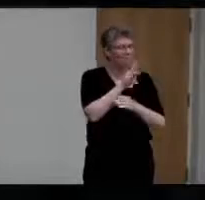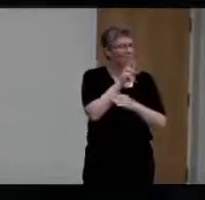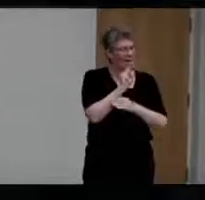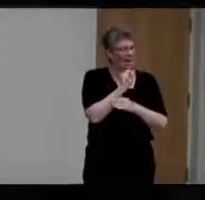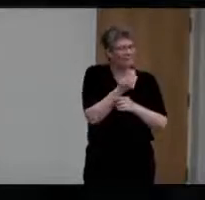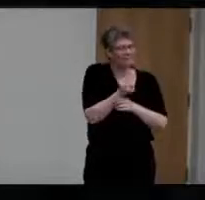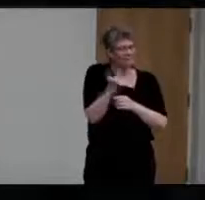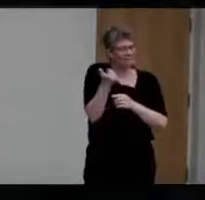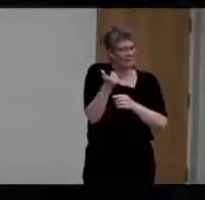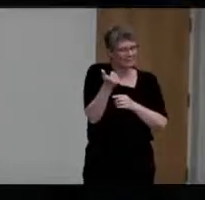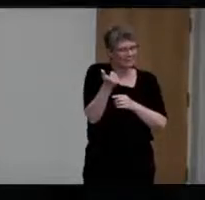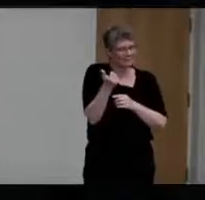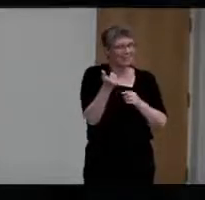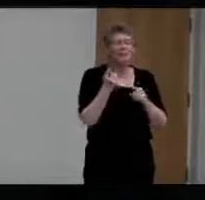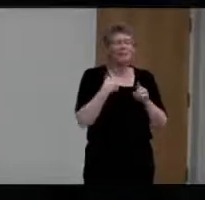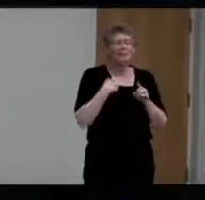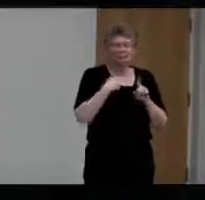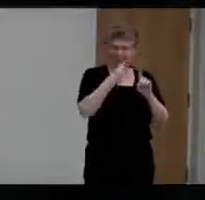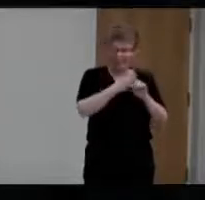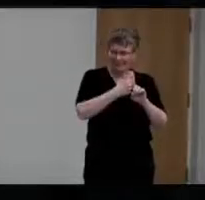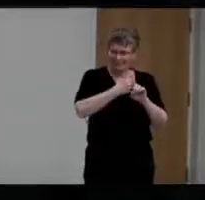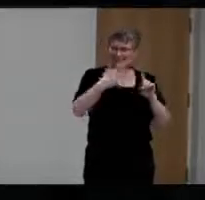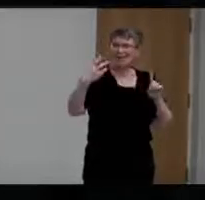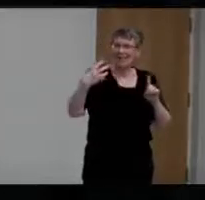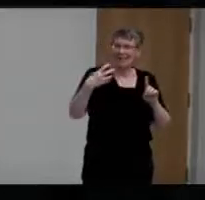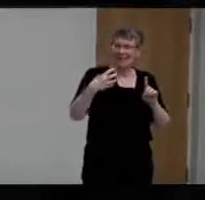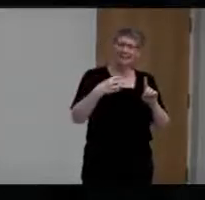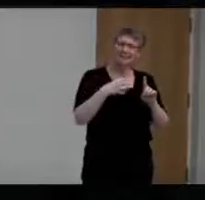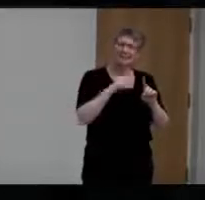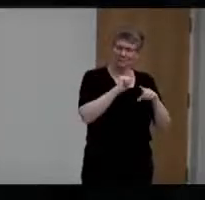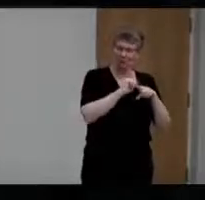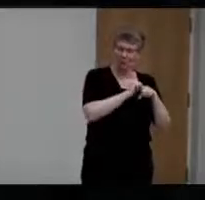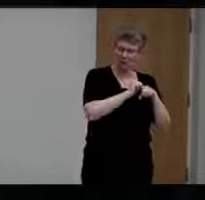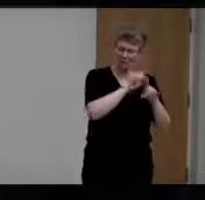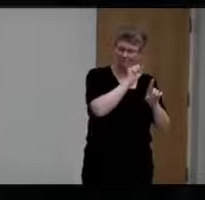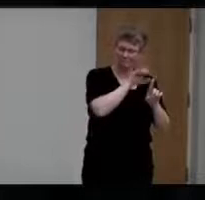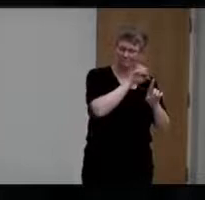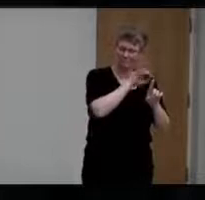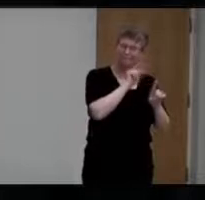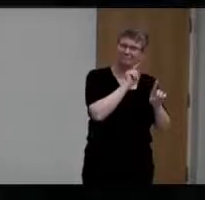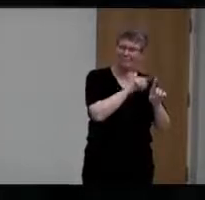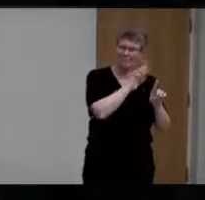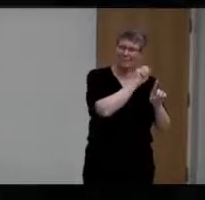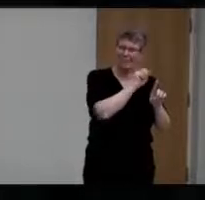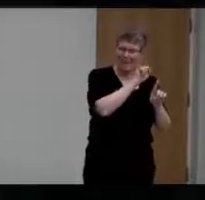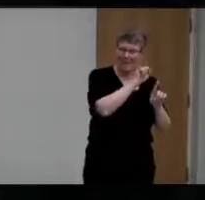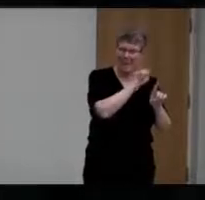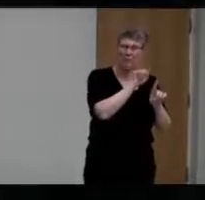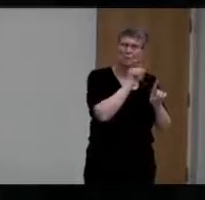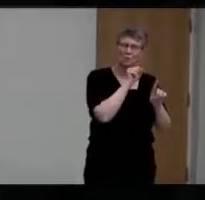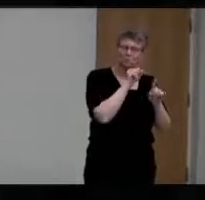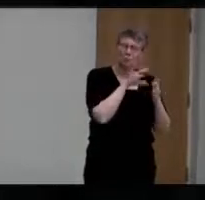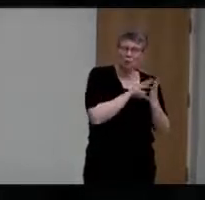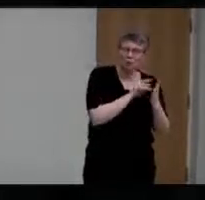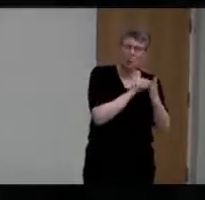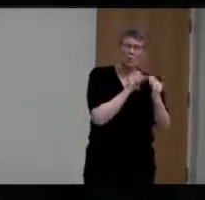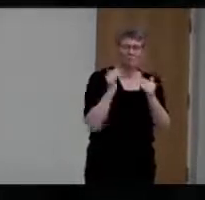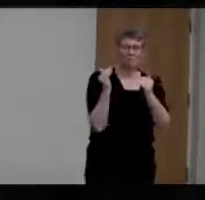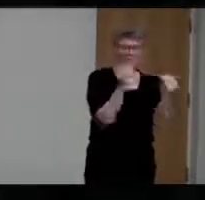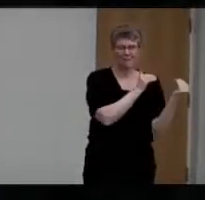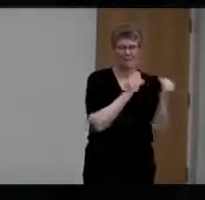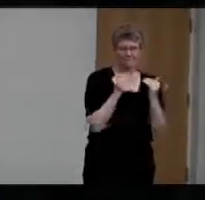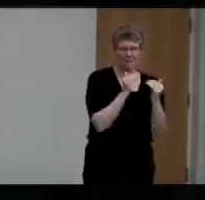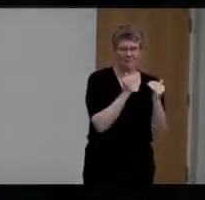the applicant pool that our tools learn from. And so I think that's a positive development. I think maybe an even